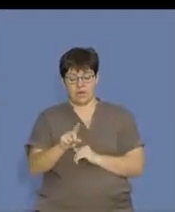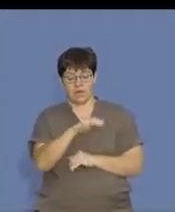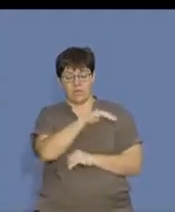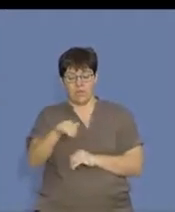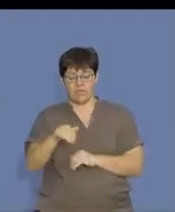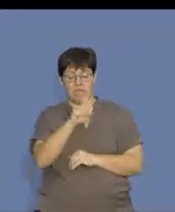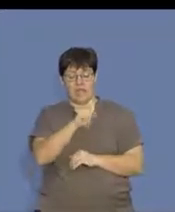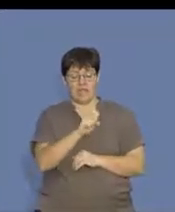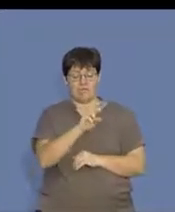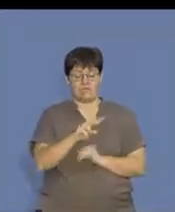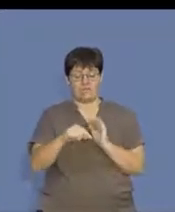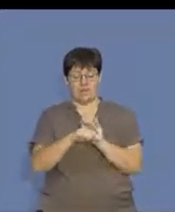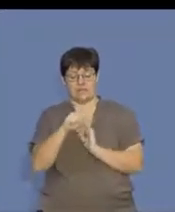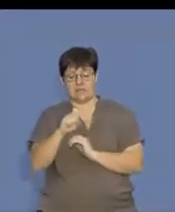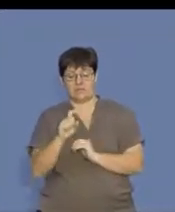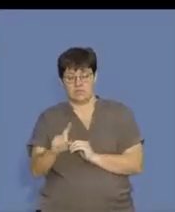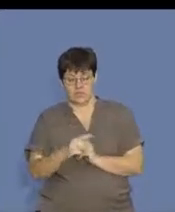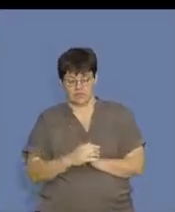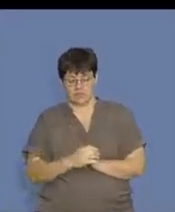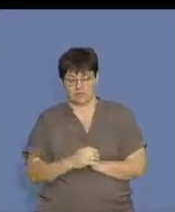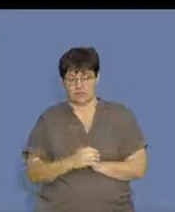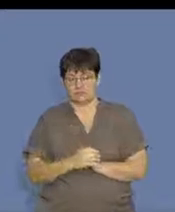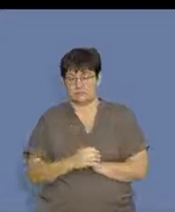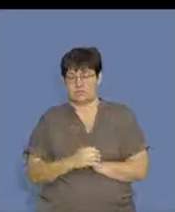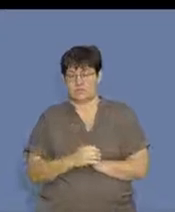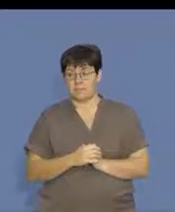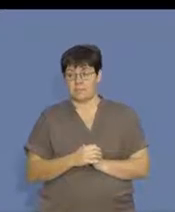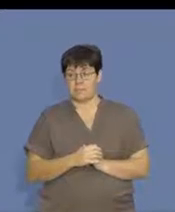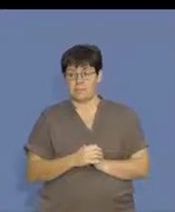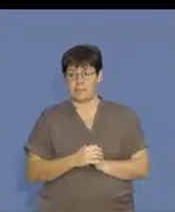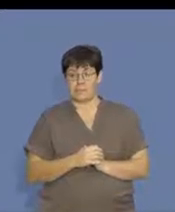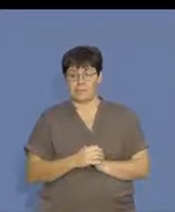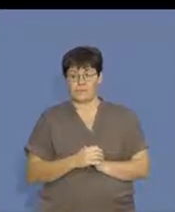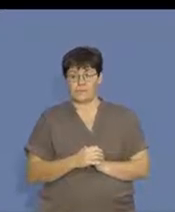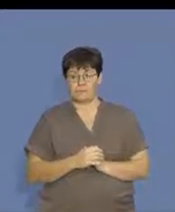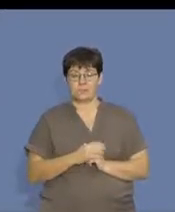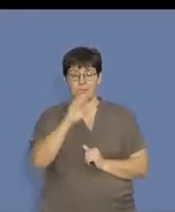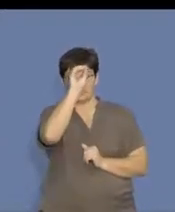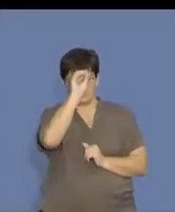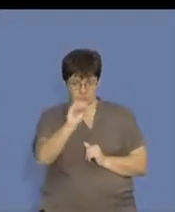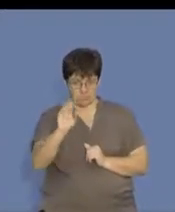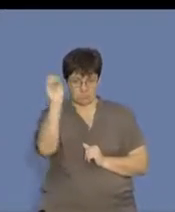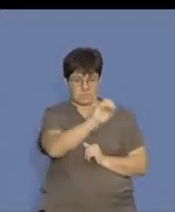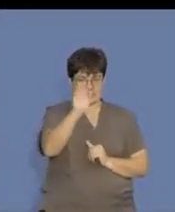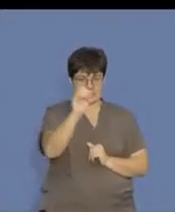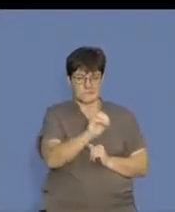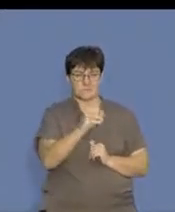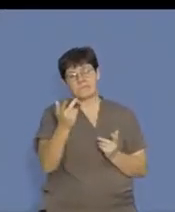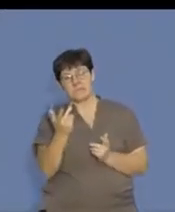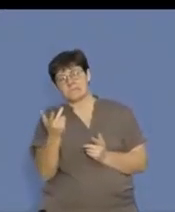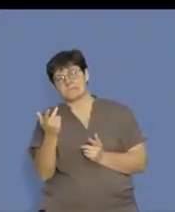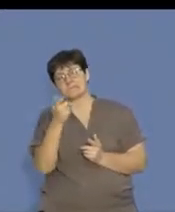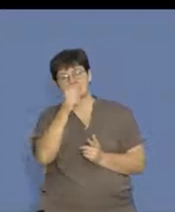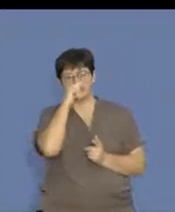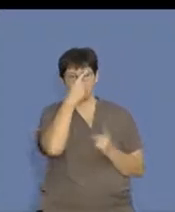y2 minus y1 over x2 minus x1. and then you plug the values